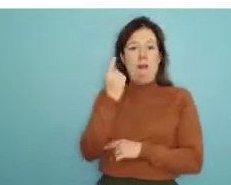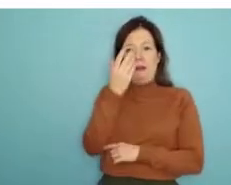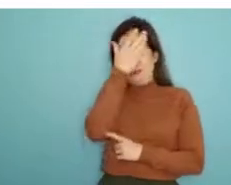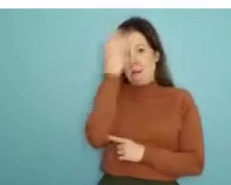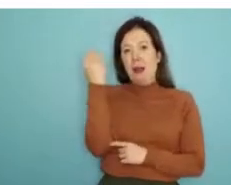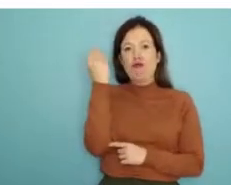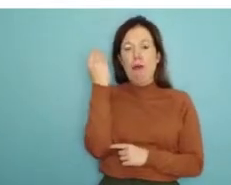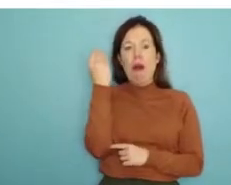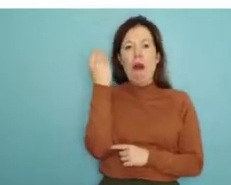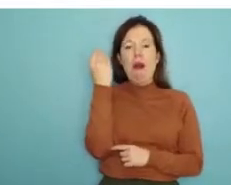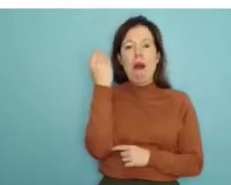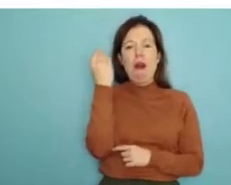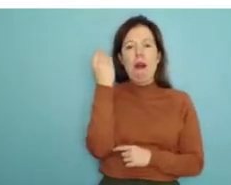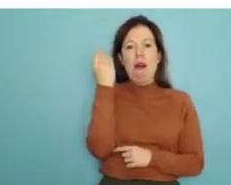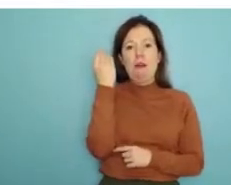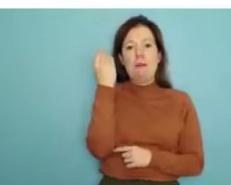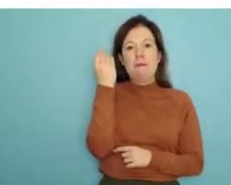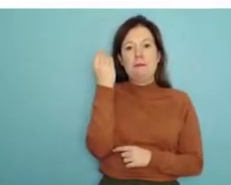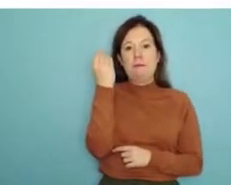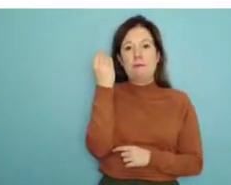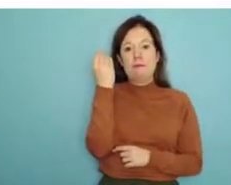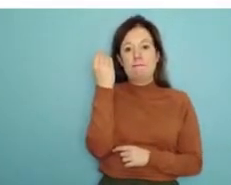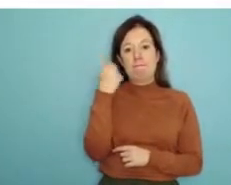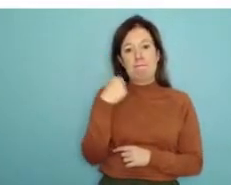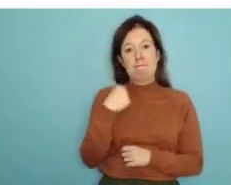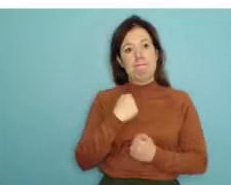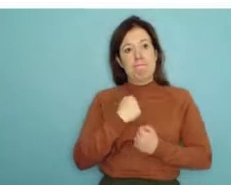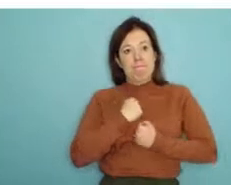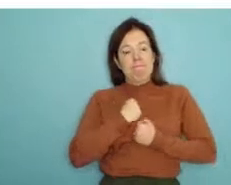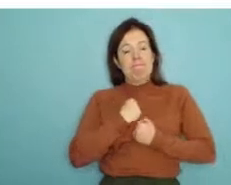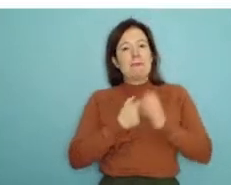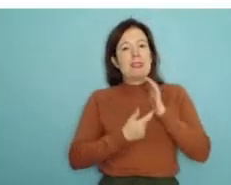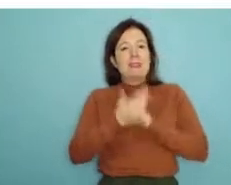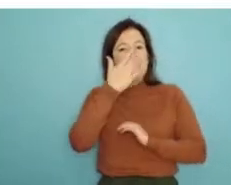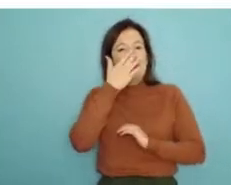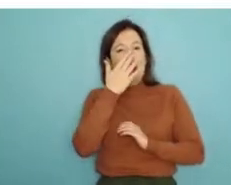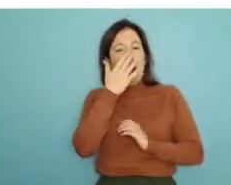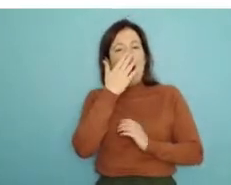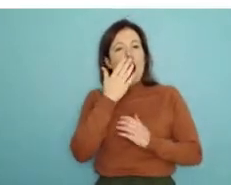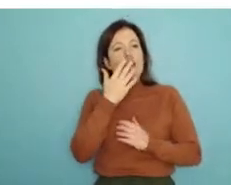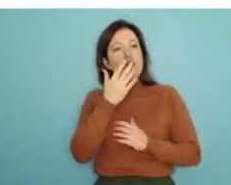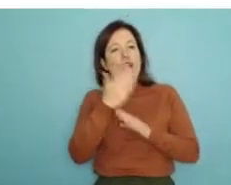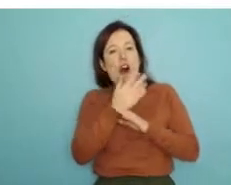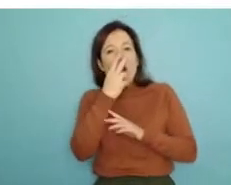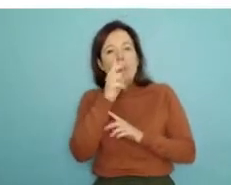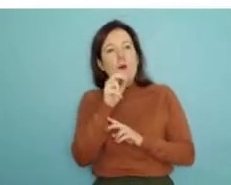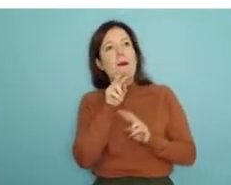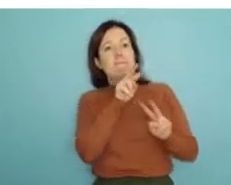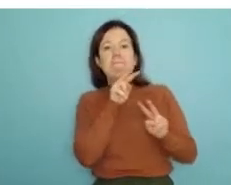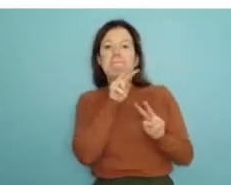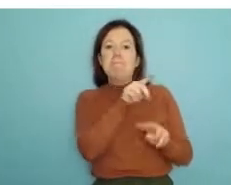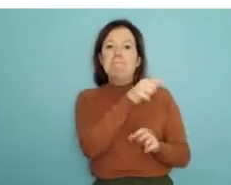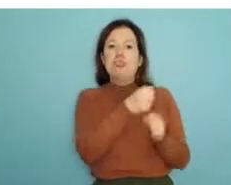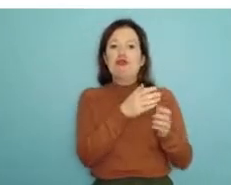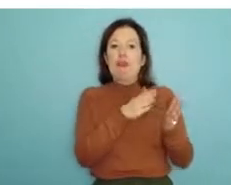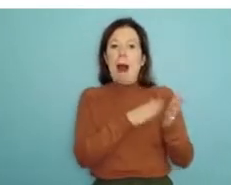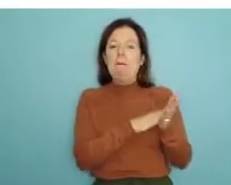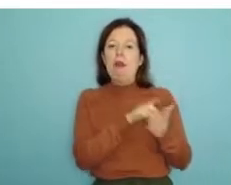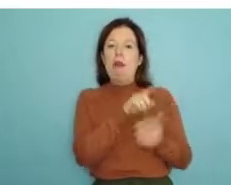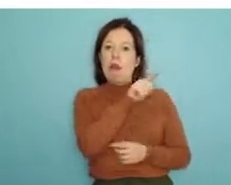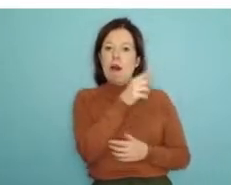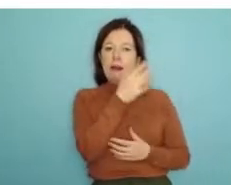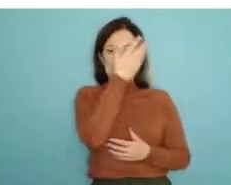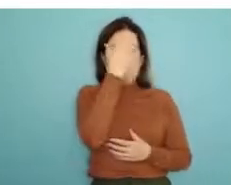and was something that I recall from my teenage years and my early 20s as being something that really struck me in terms of the care that